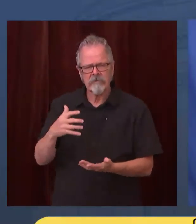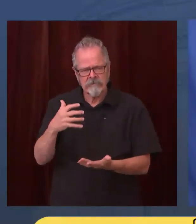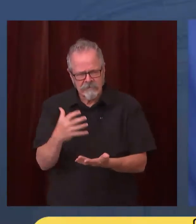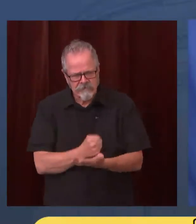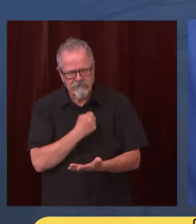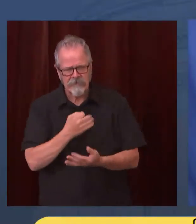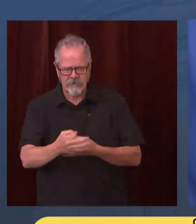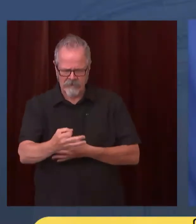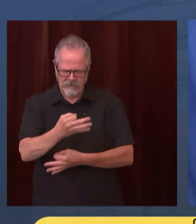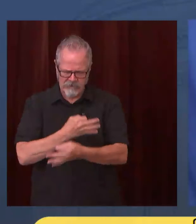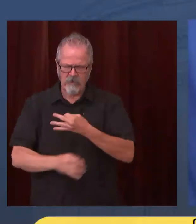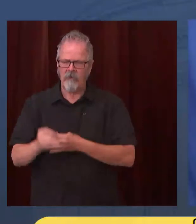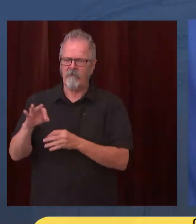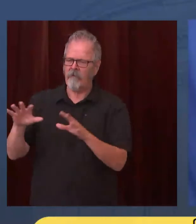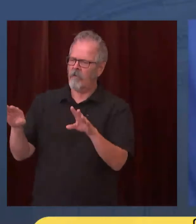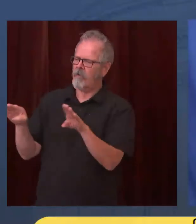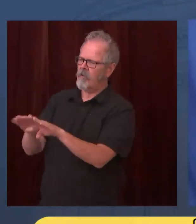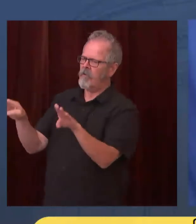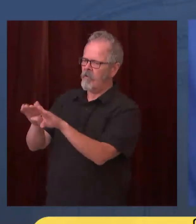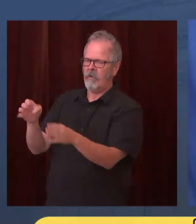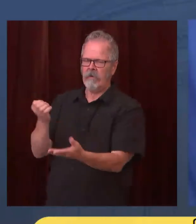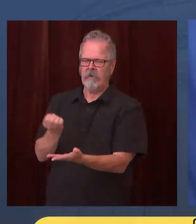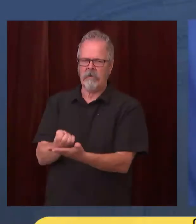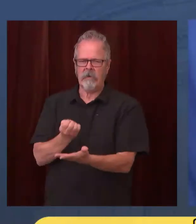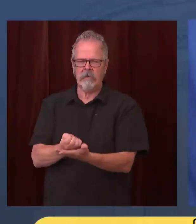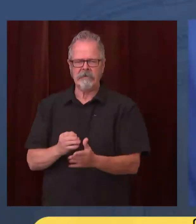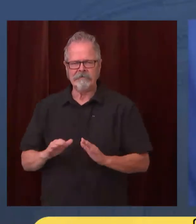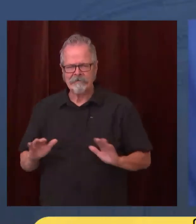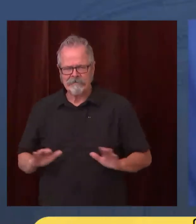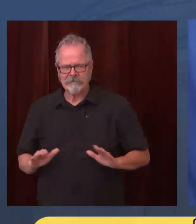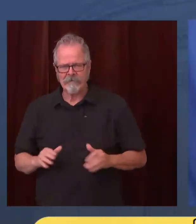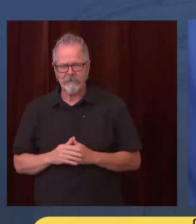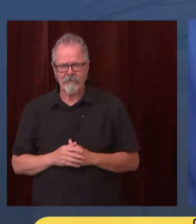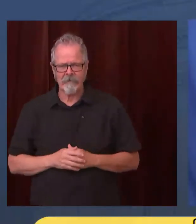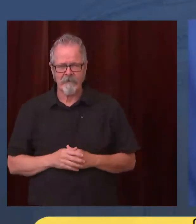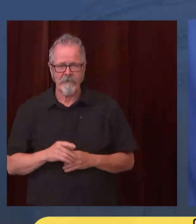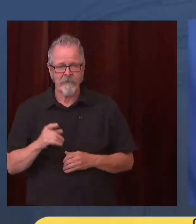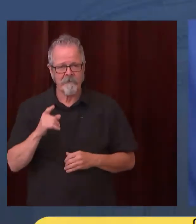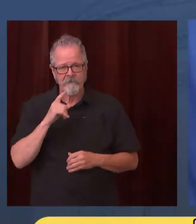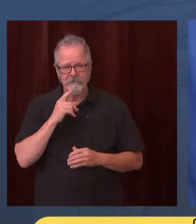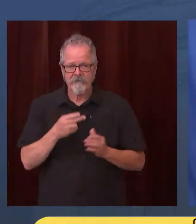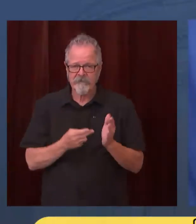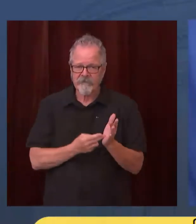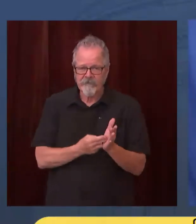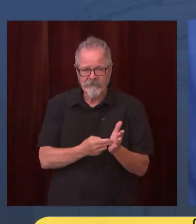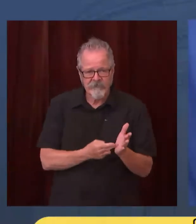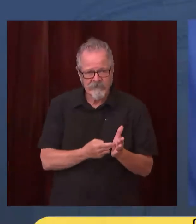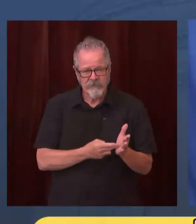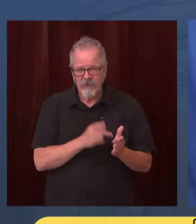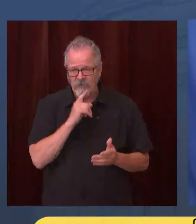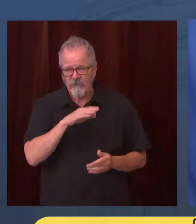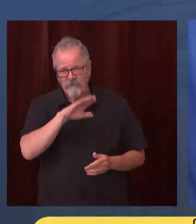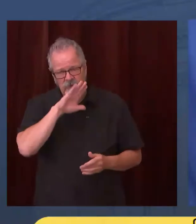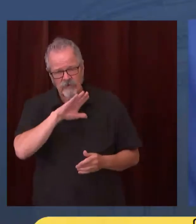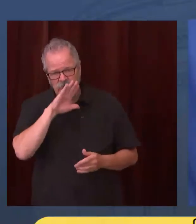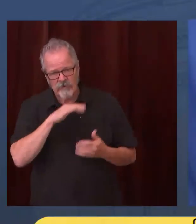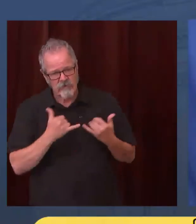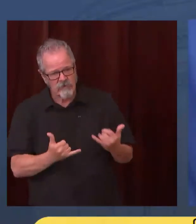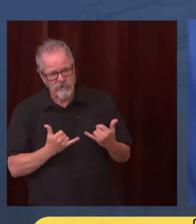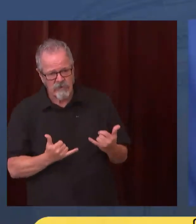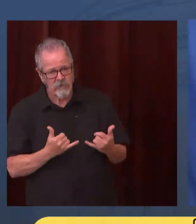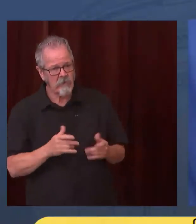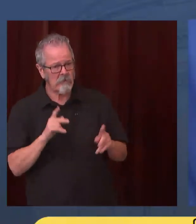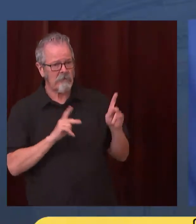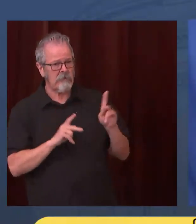frankly, sometimes it can be a little frustrating that the people who whined about the decisions we made early that